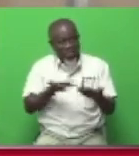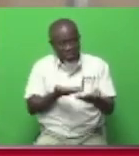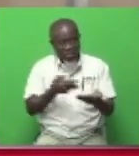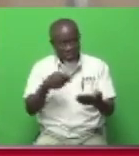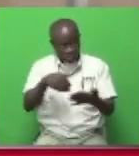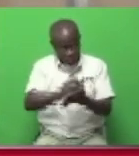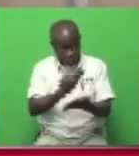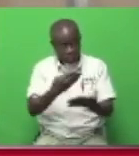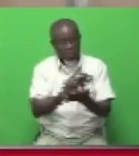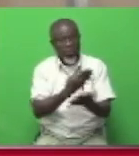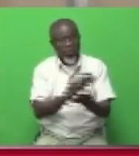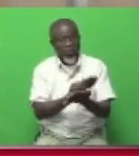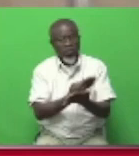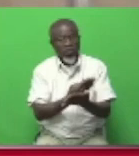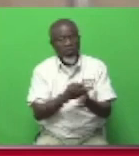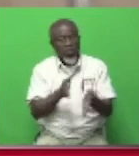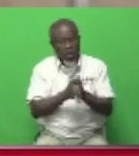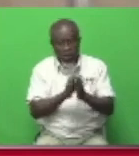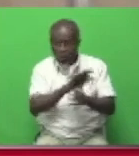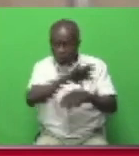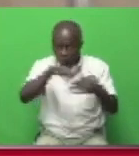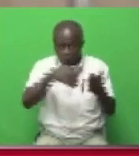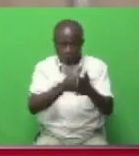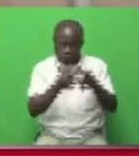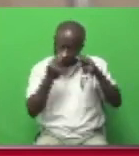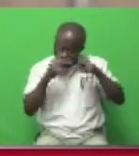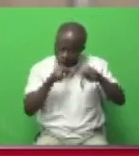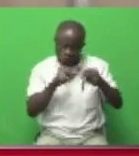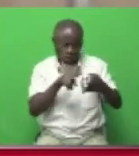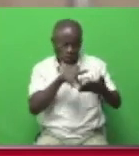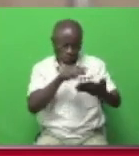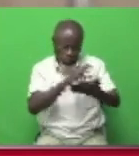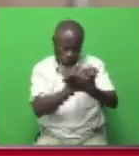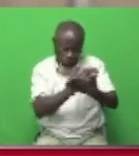just asking all of our senators to look with an open mind of the budget,